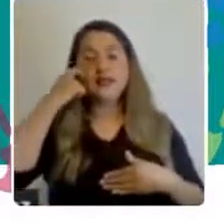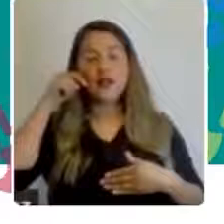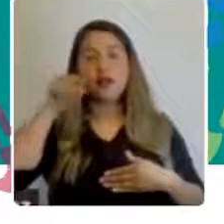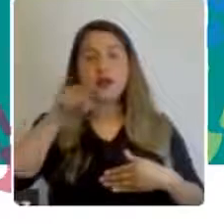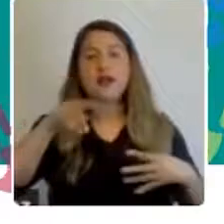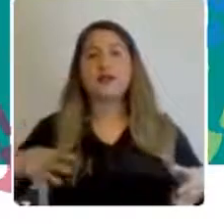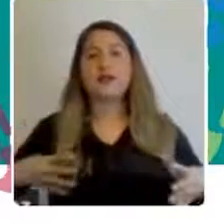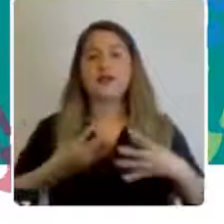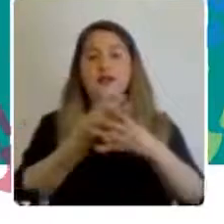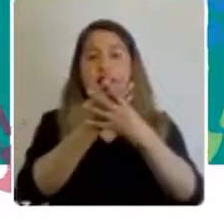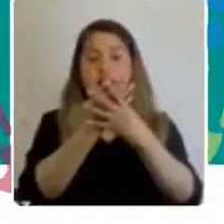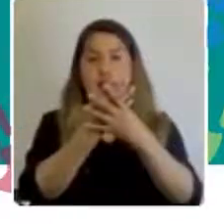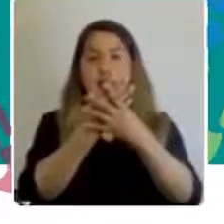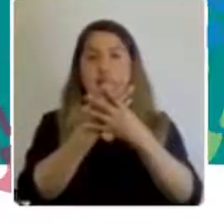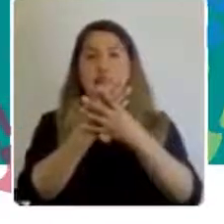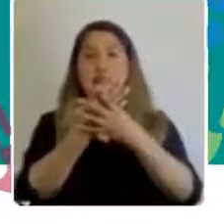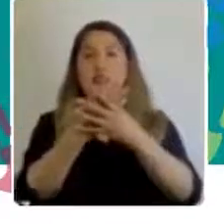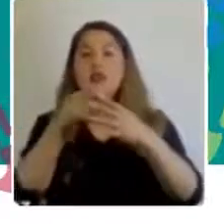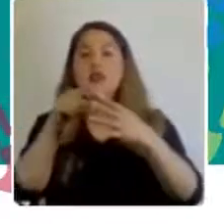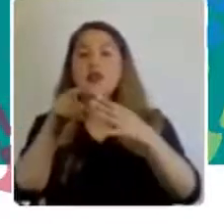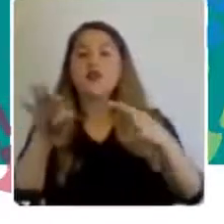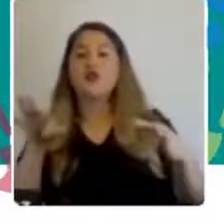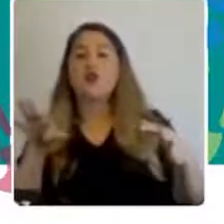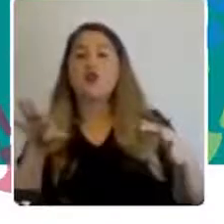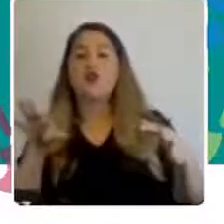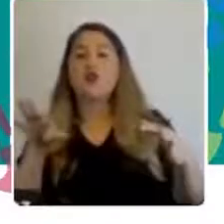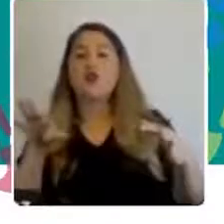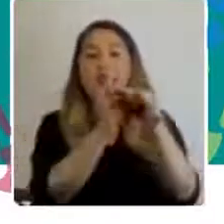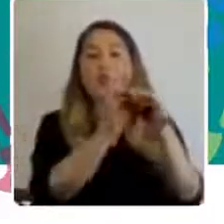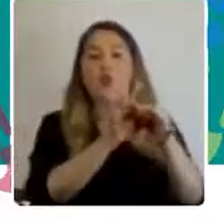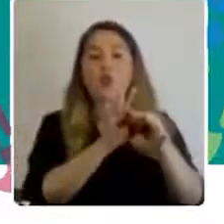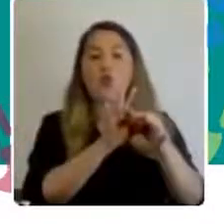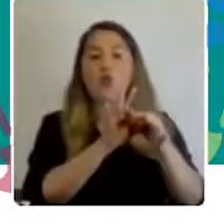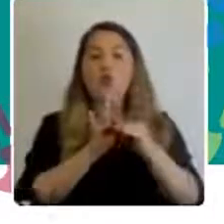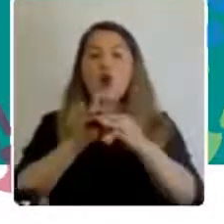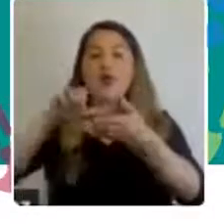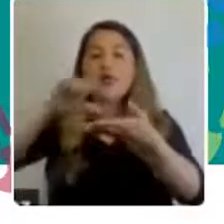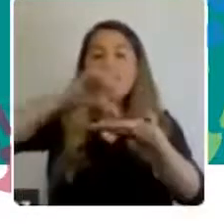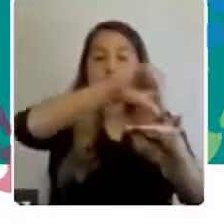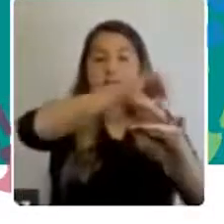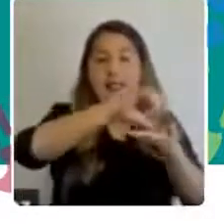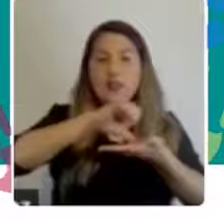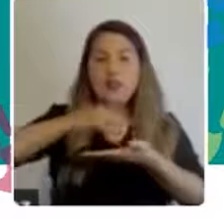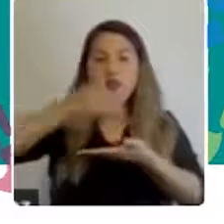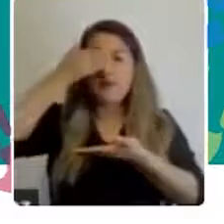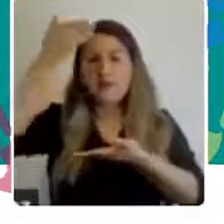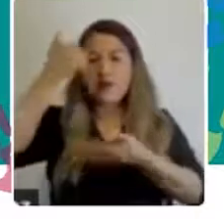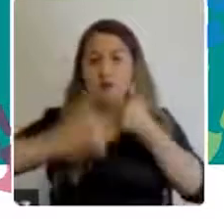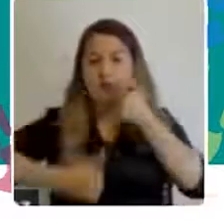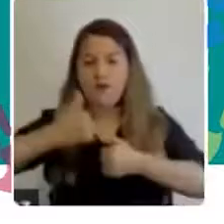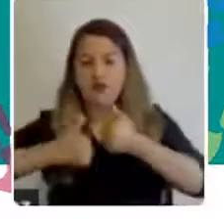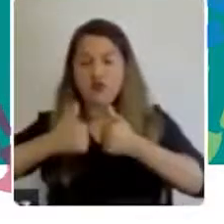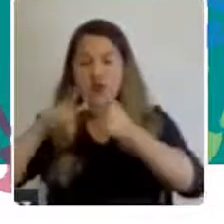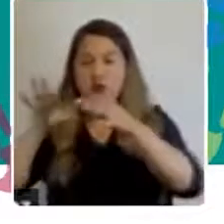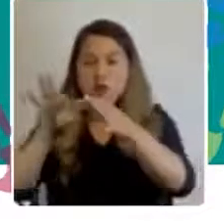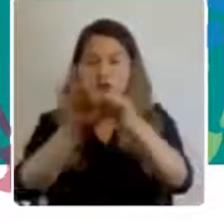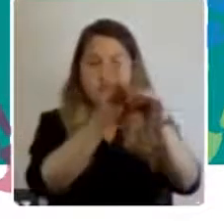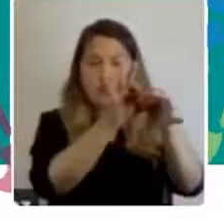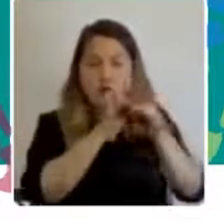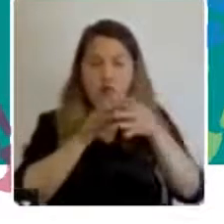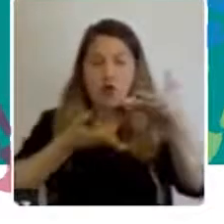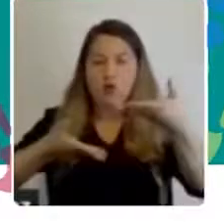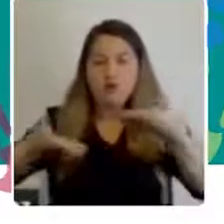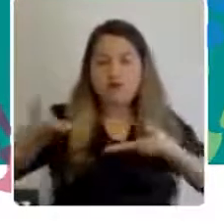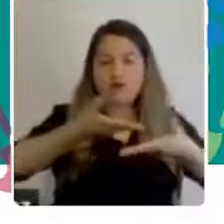professionals in almost all European countries in order to share knowledge and